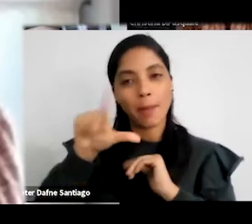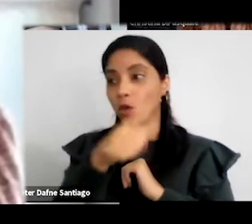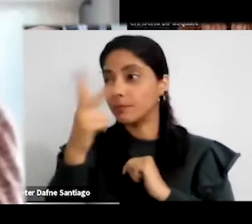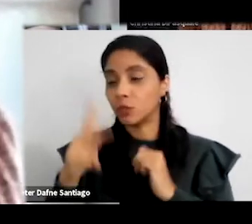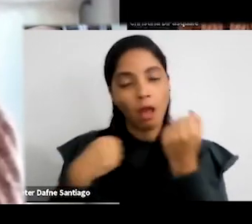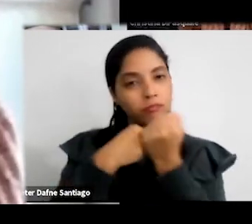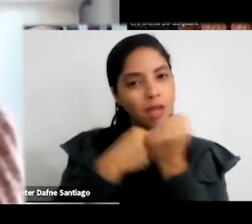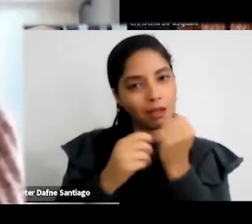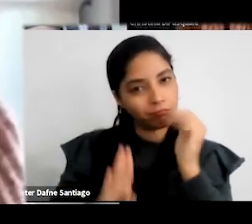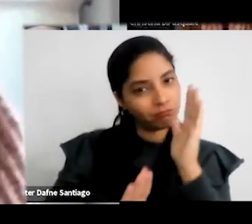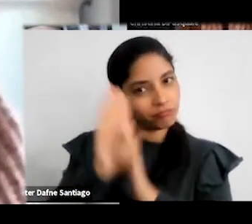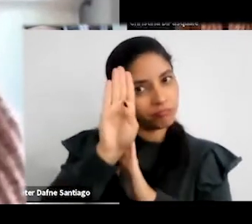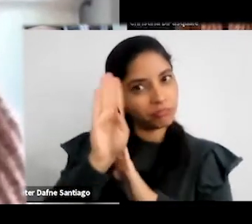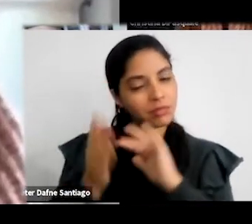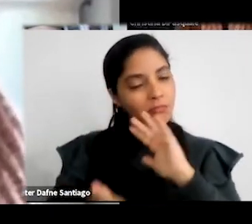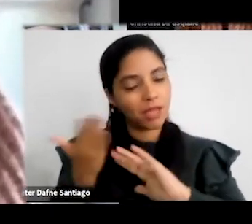hearing impaired. So a lot of different